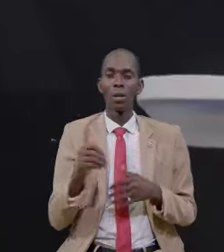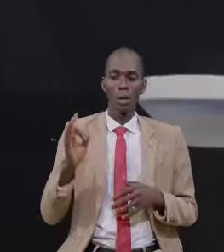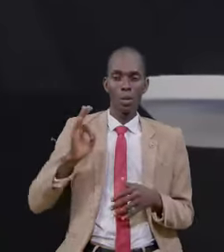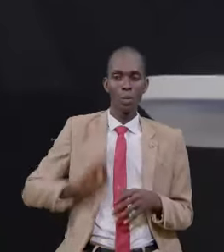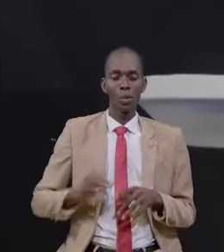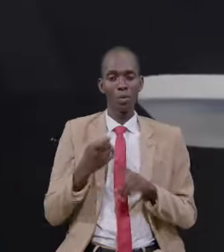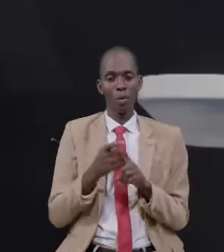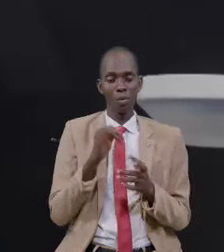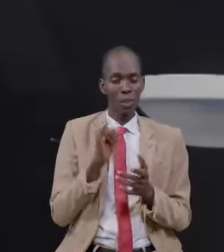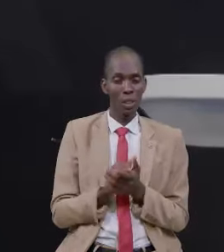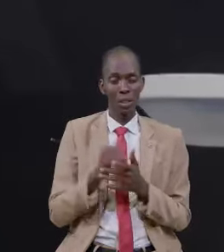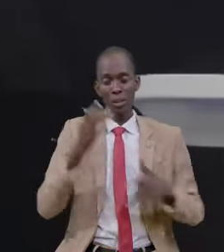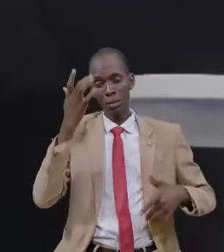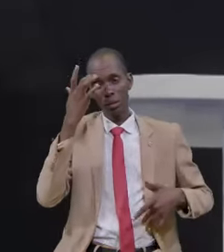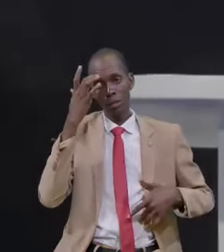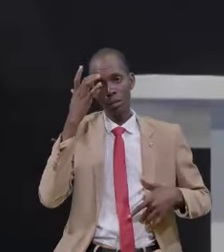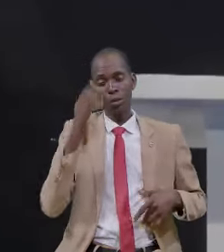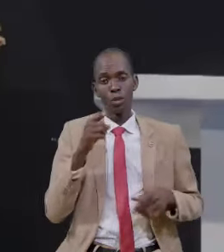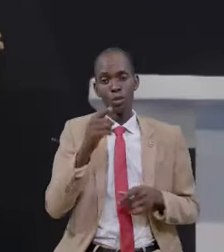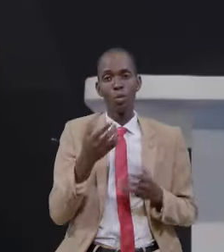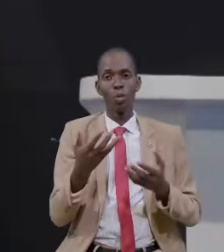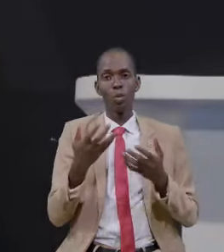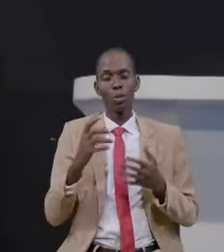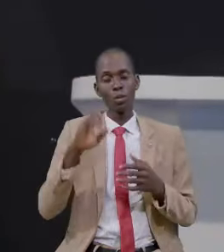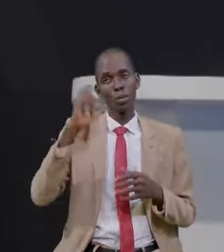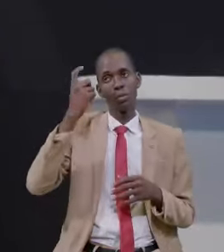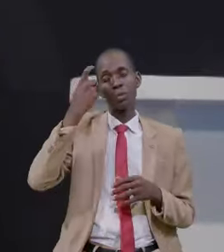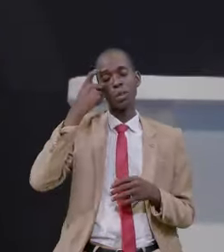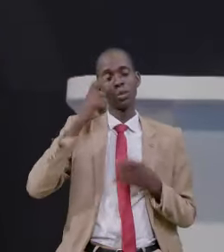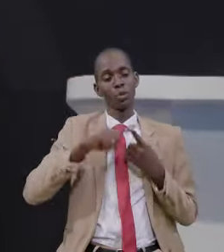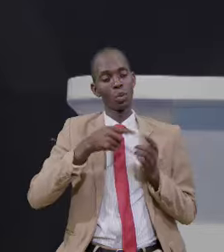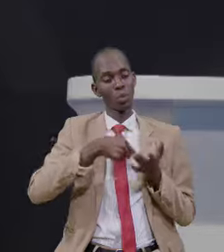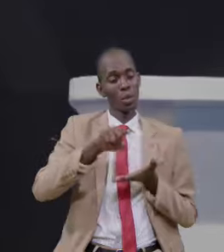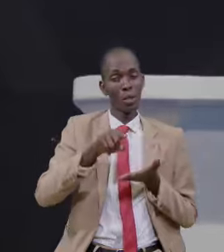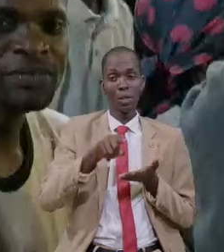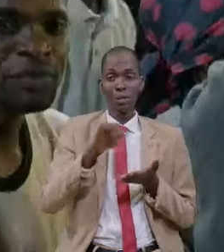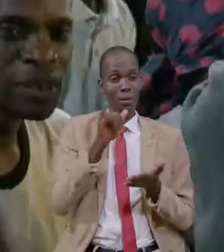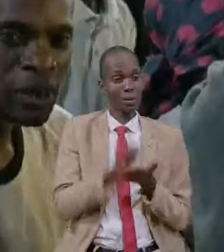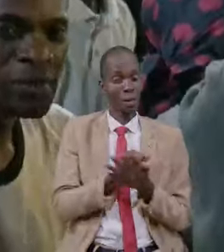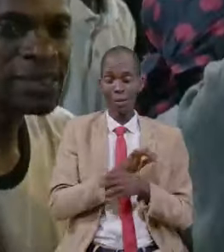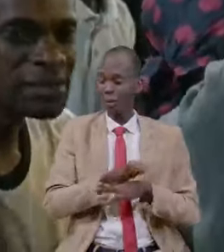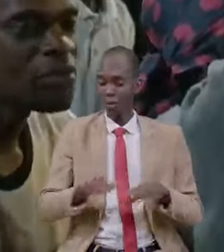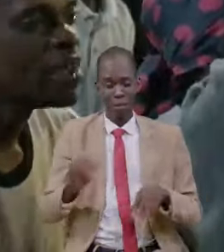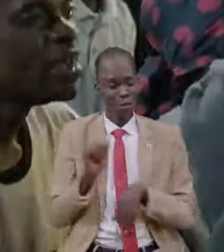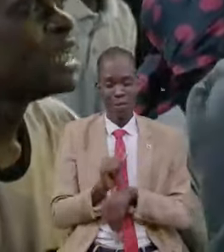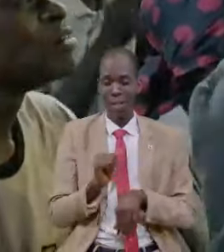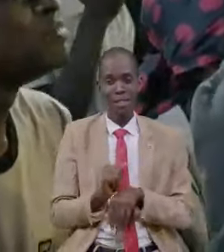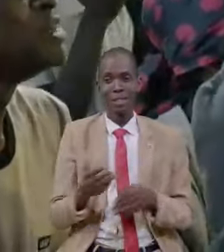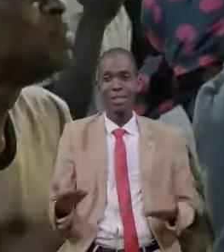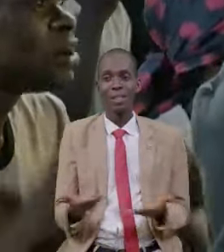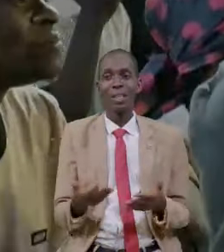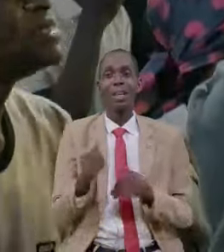sickness. You want government pay. The system does not work here. Everyone